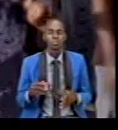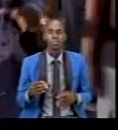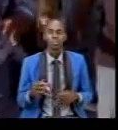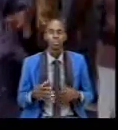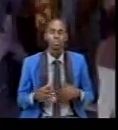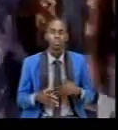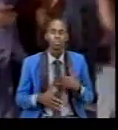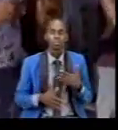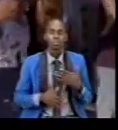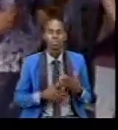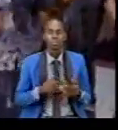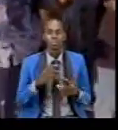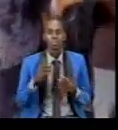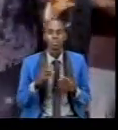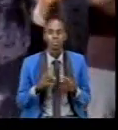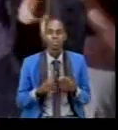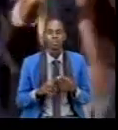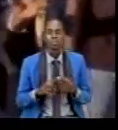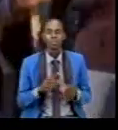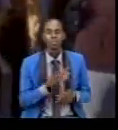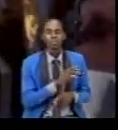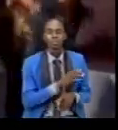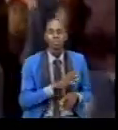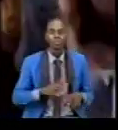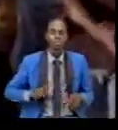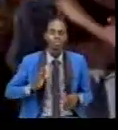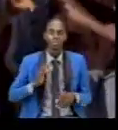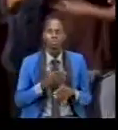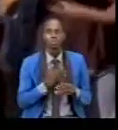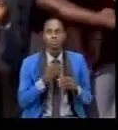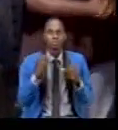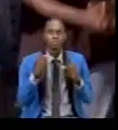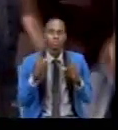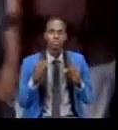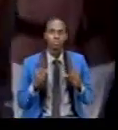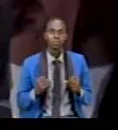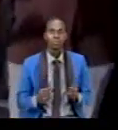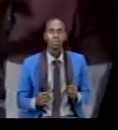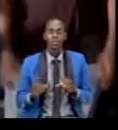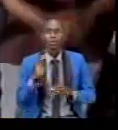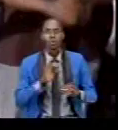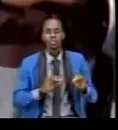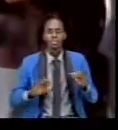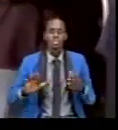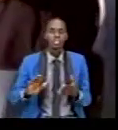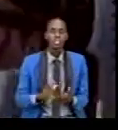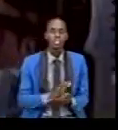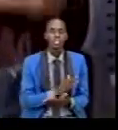Oh,